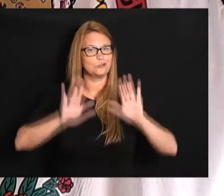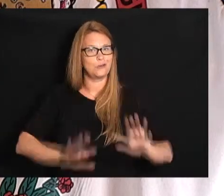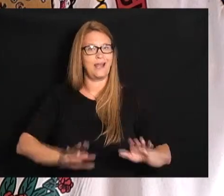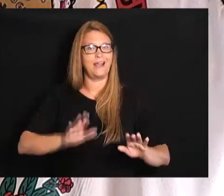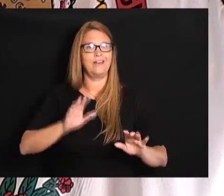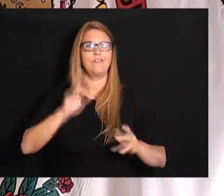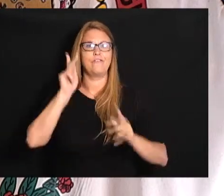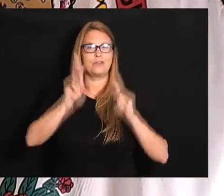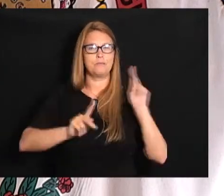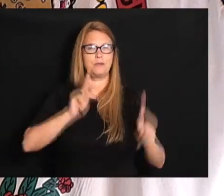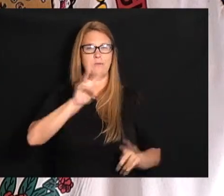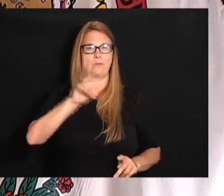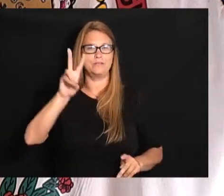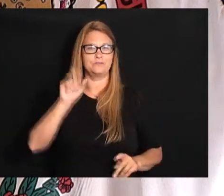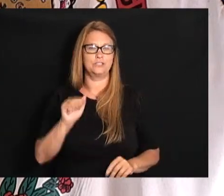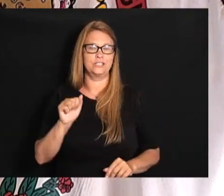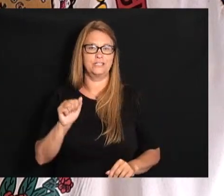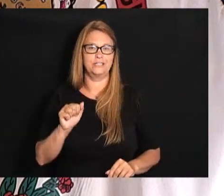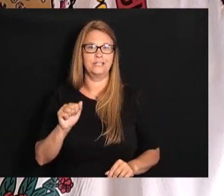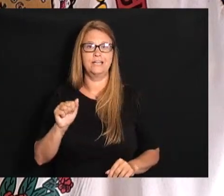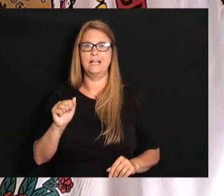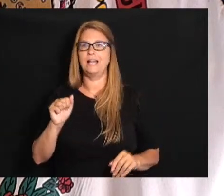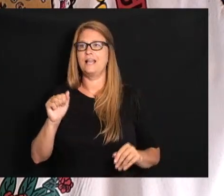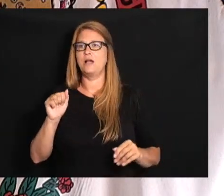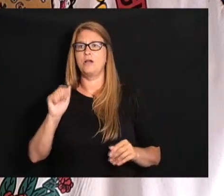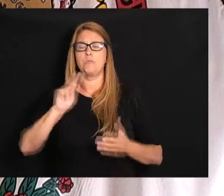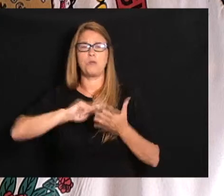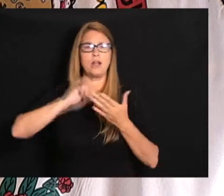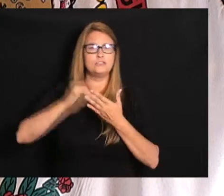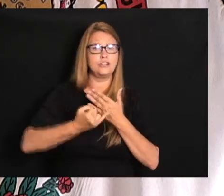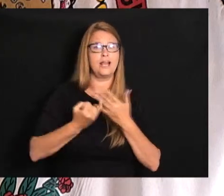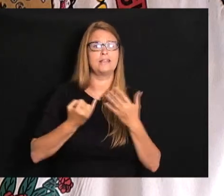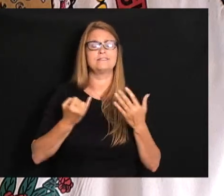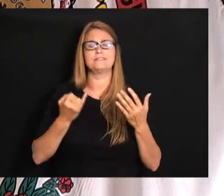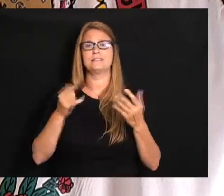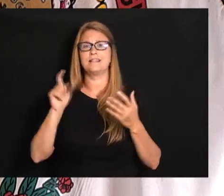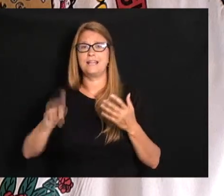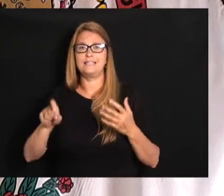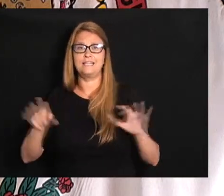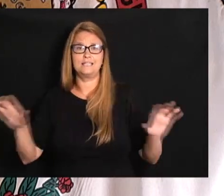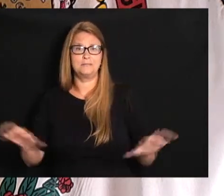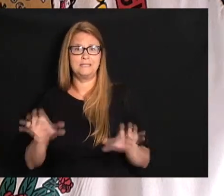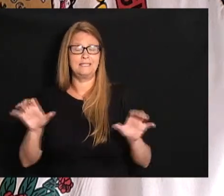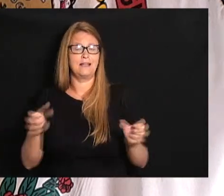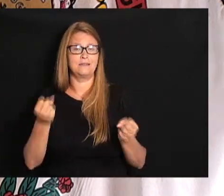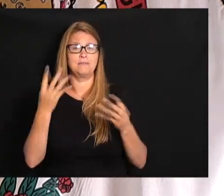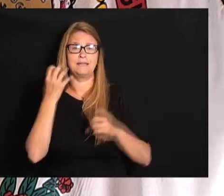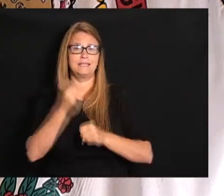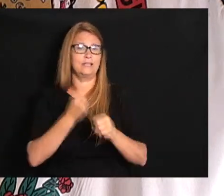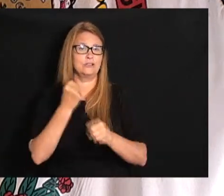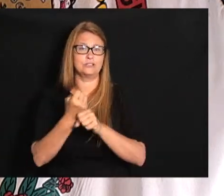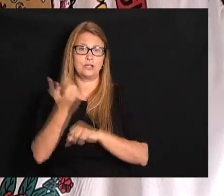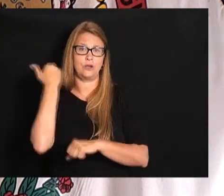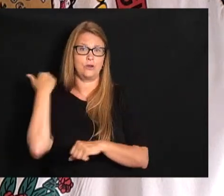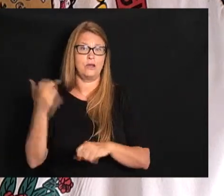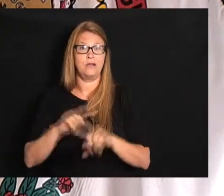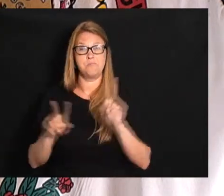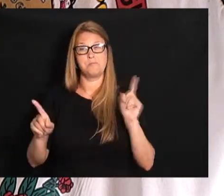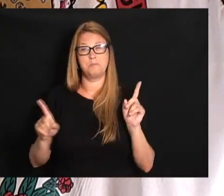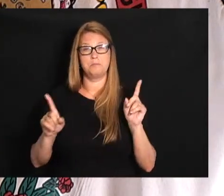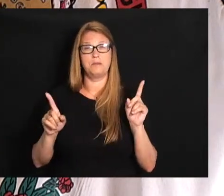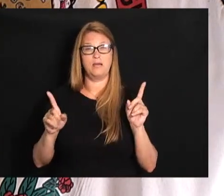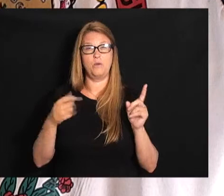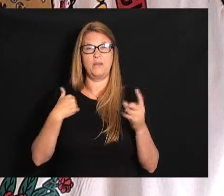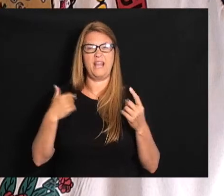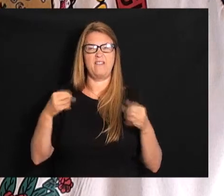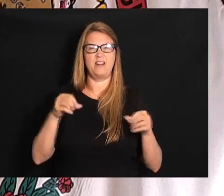West Virginia in every way. Projects that needed to be done decades ago, but we're having the opportunity to be able to do